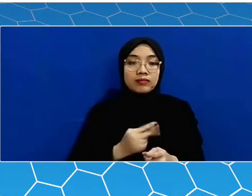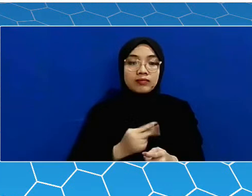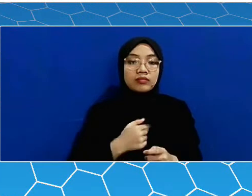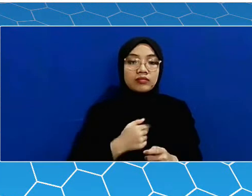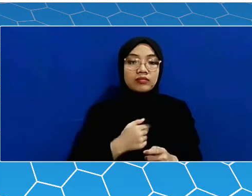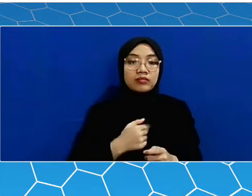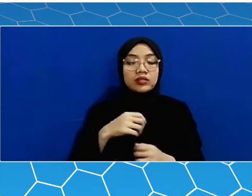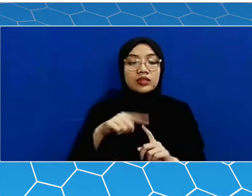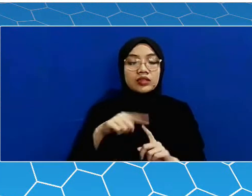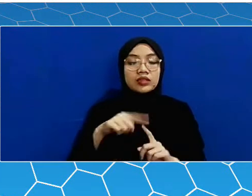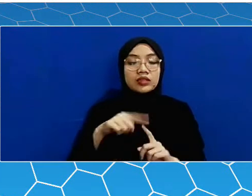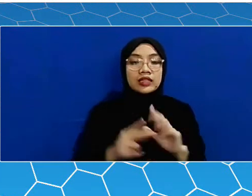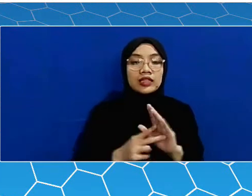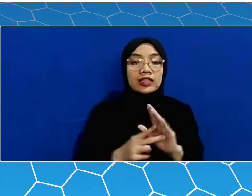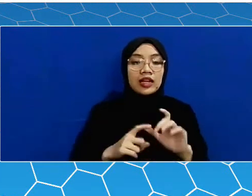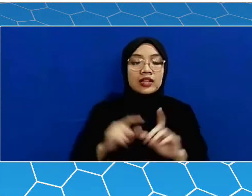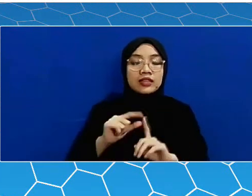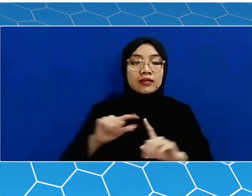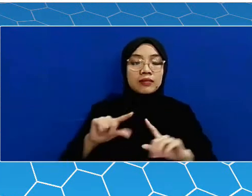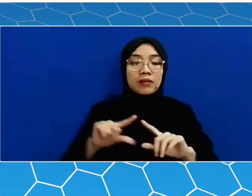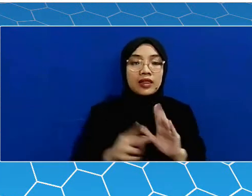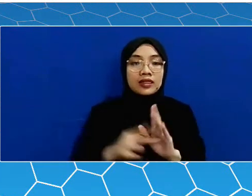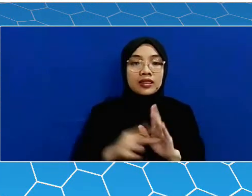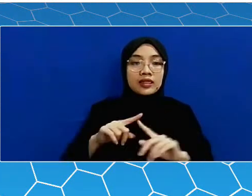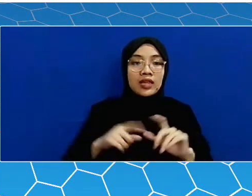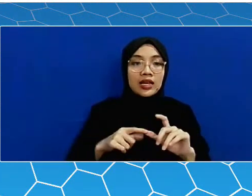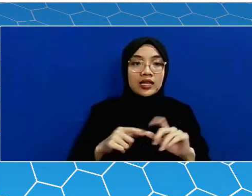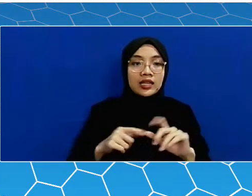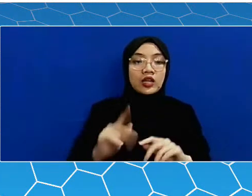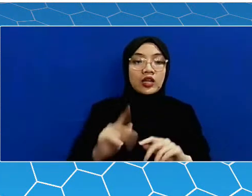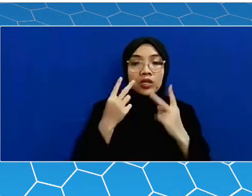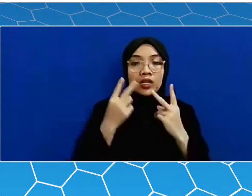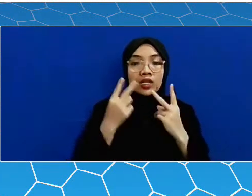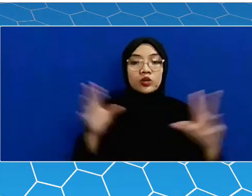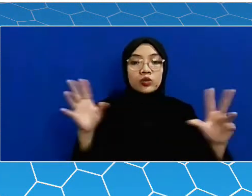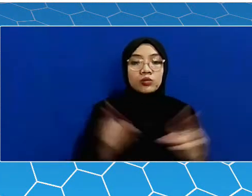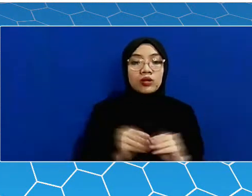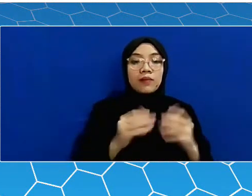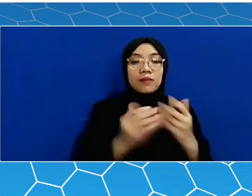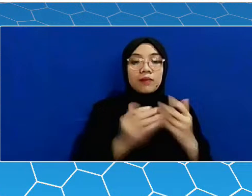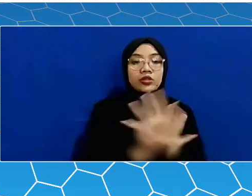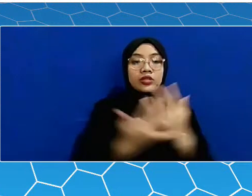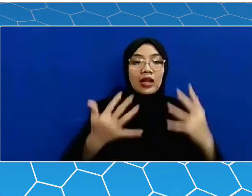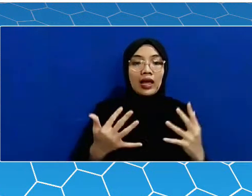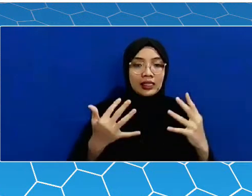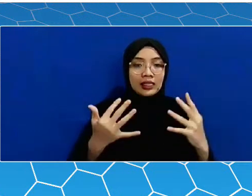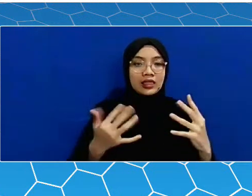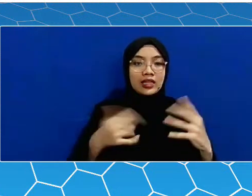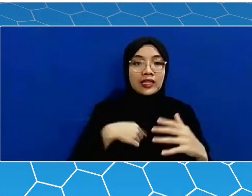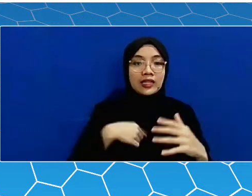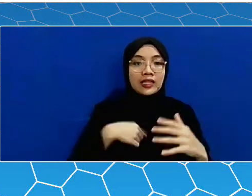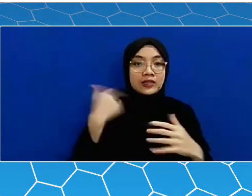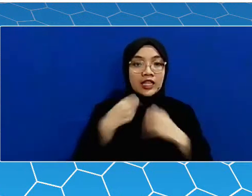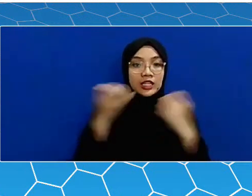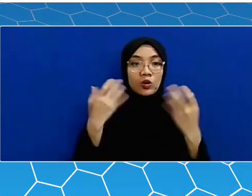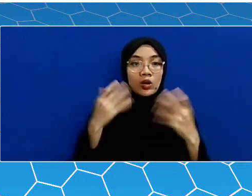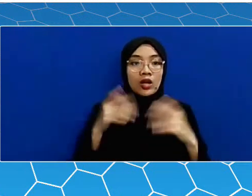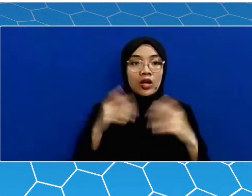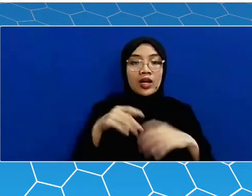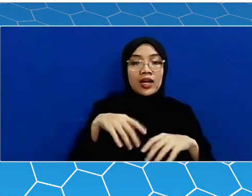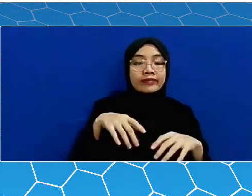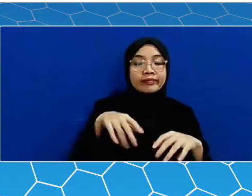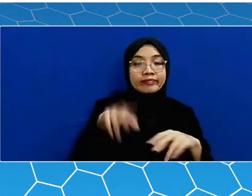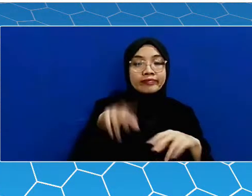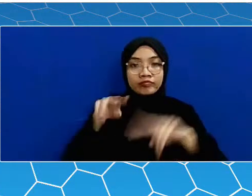And if you look at the population, as I mentioned before, so we had a census last year, and as of last year,